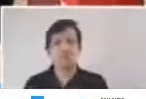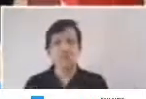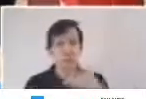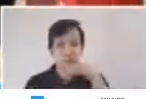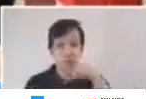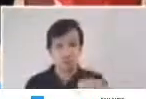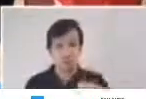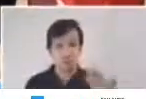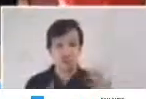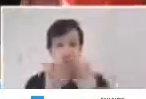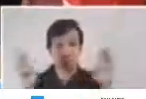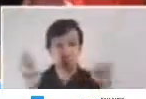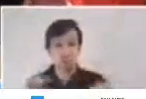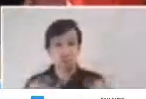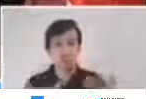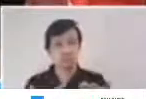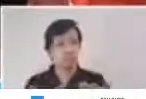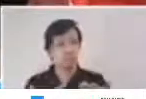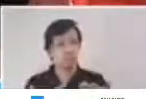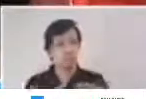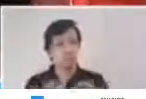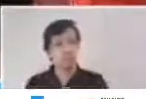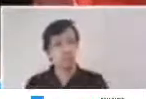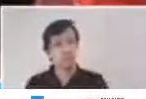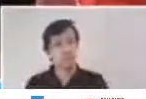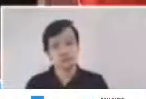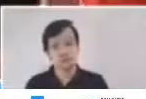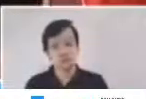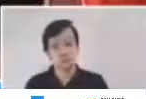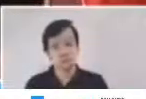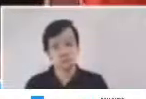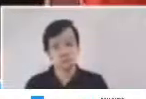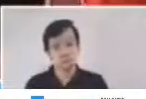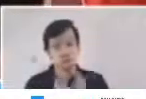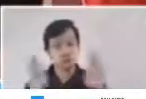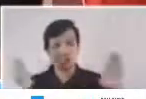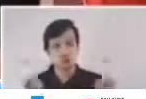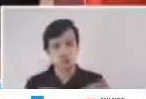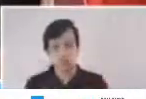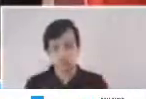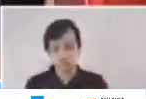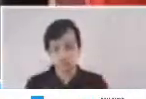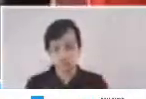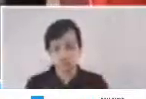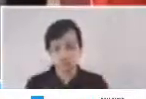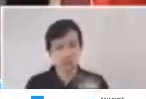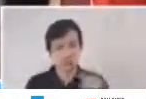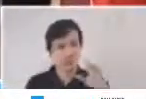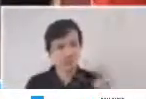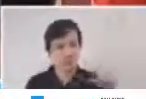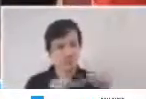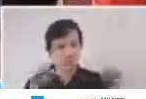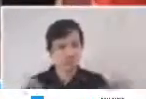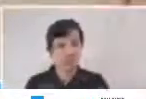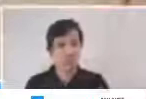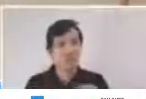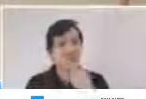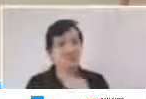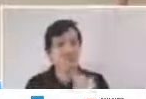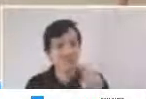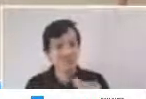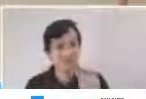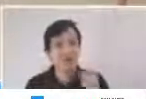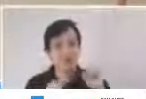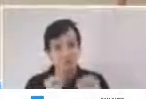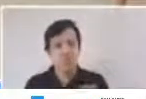only for 60 days from the time of declaration ng state of calamity natin, which was